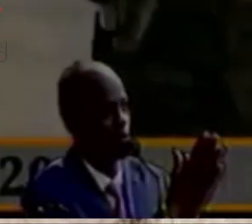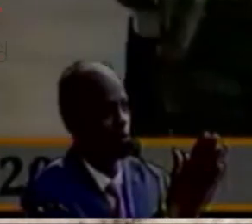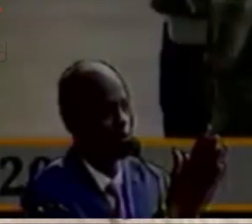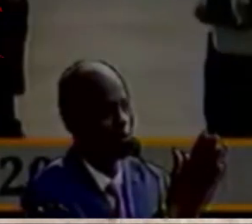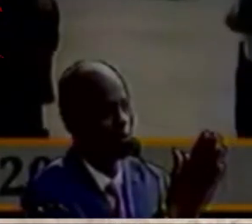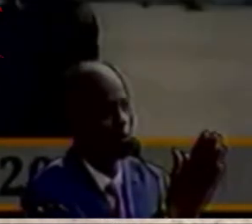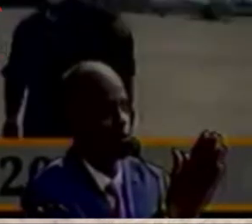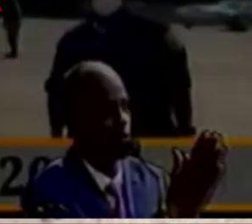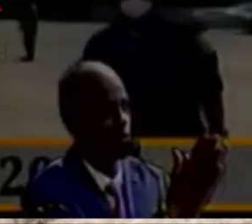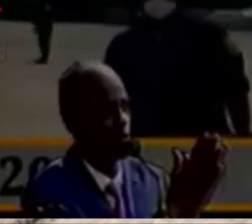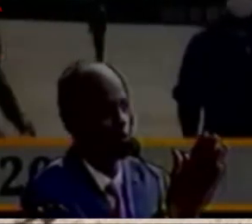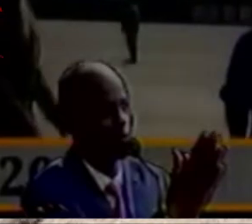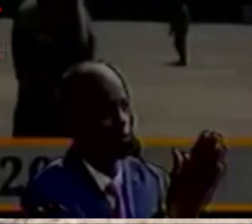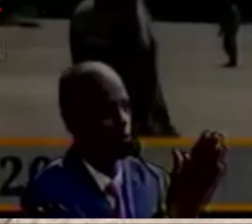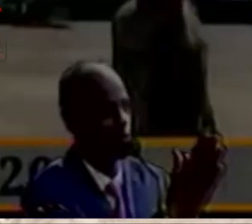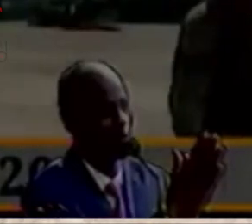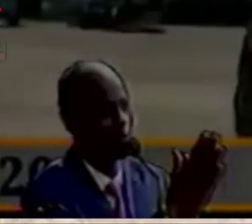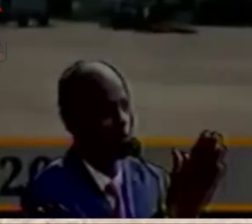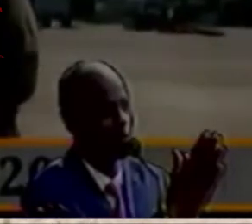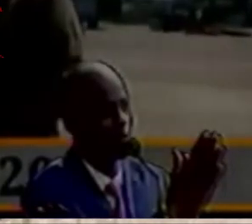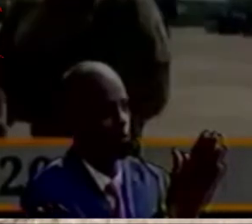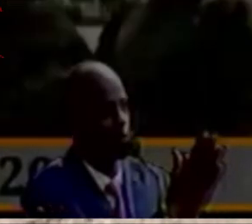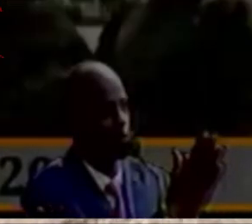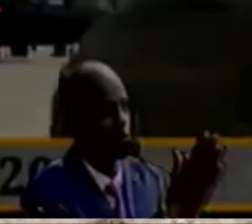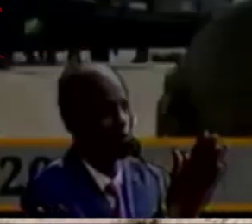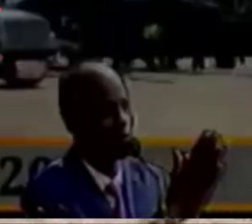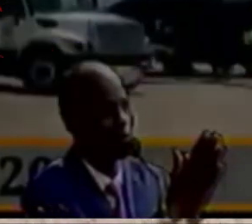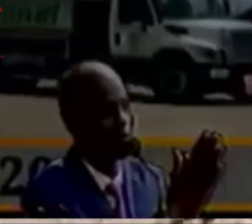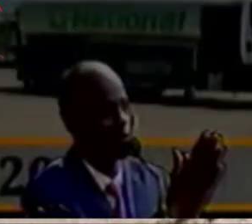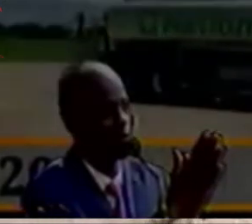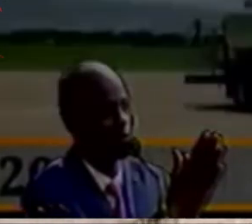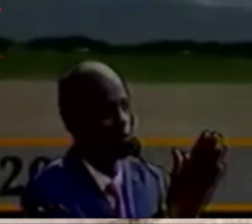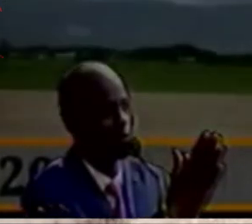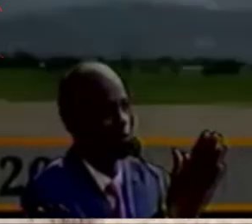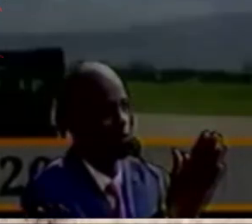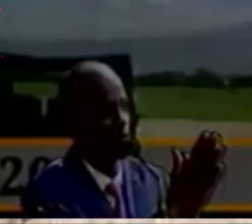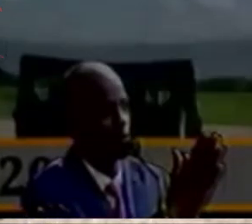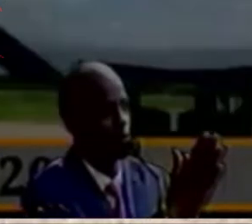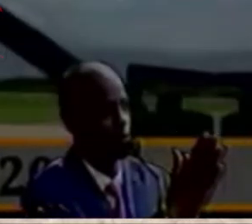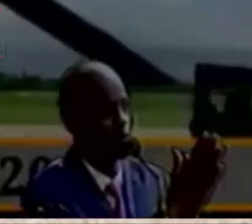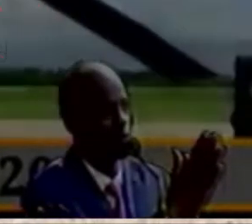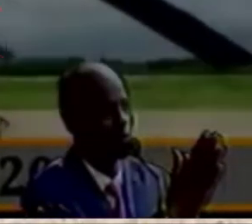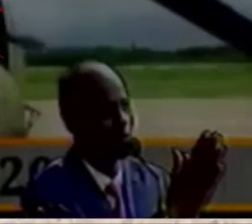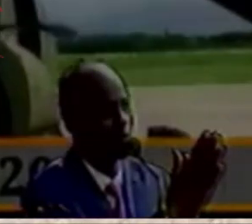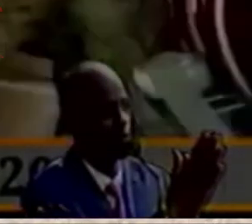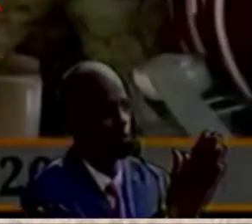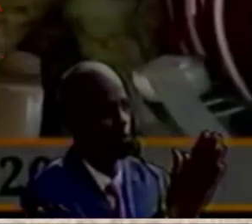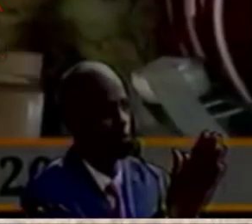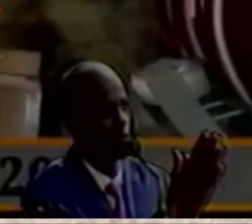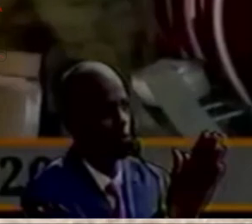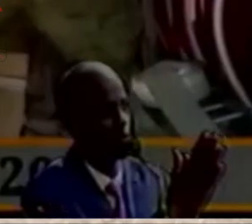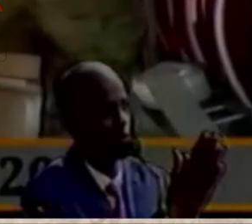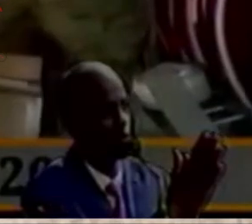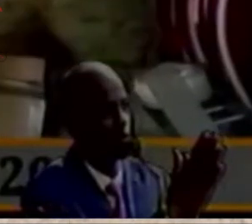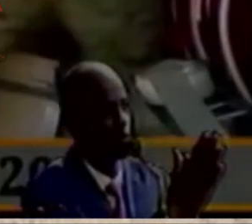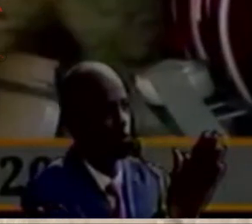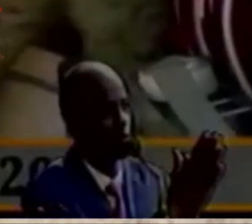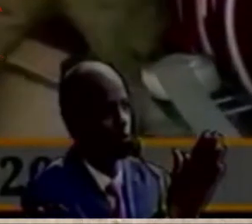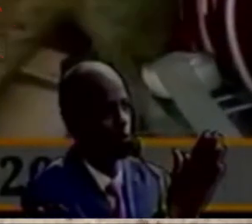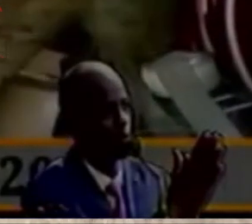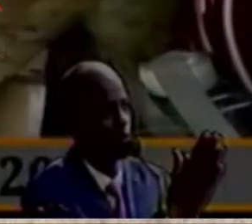America, of just people that are volunteers in a number of different professions, either in the medical field or in a logistical